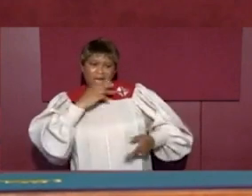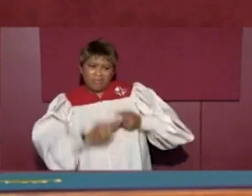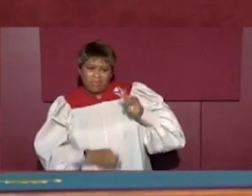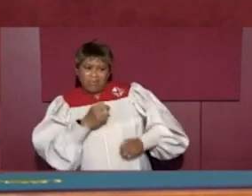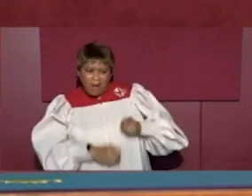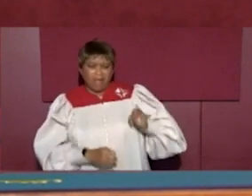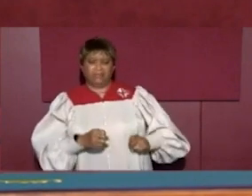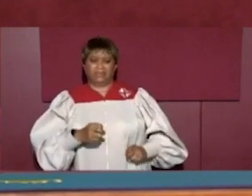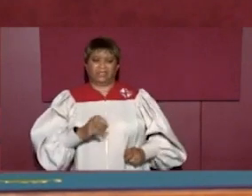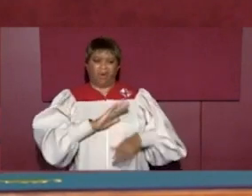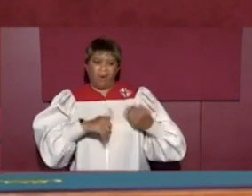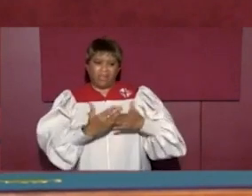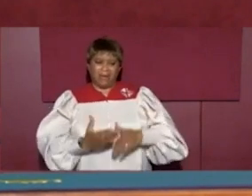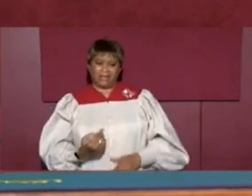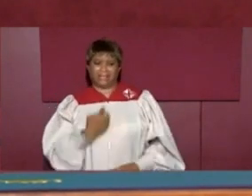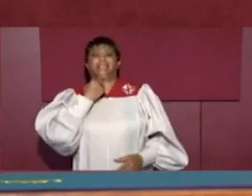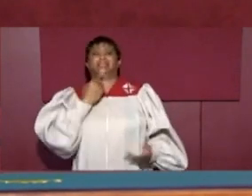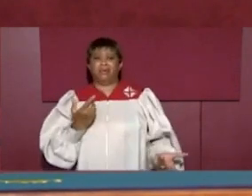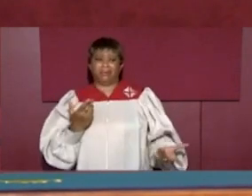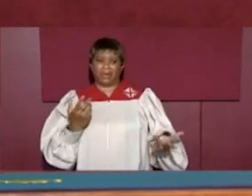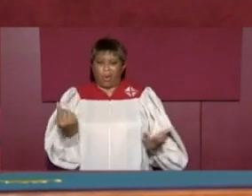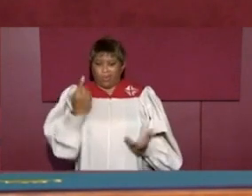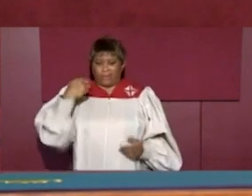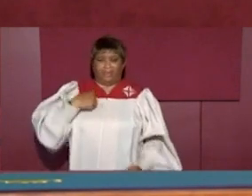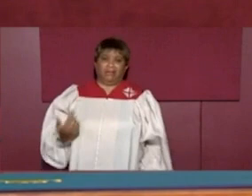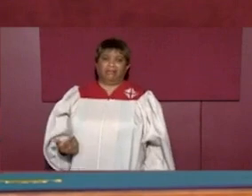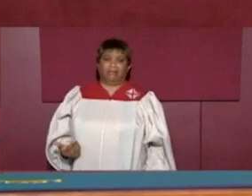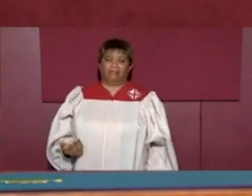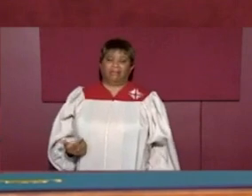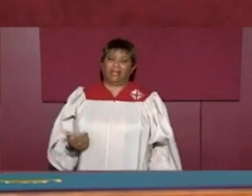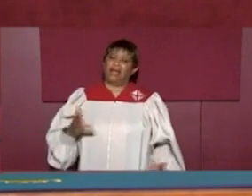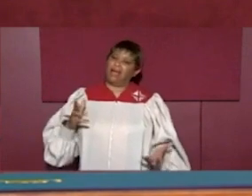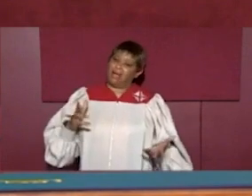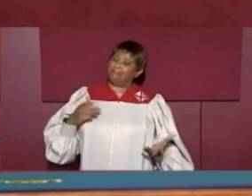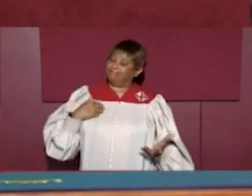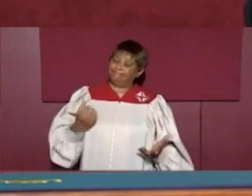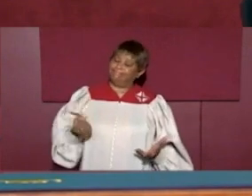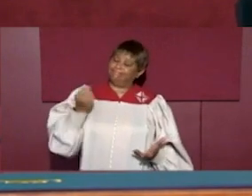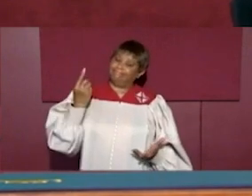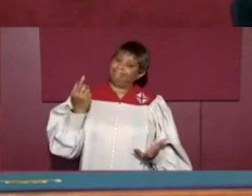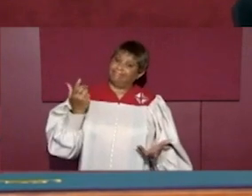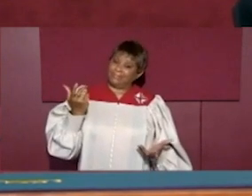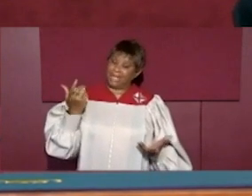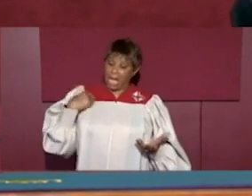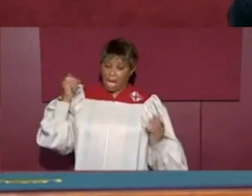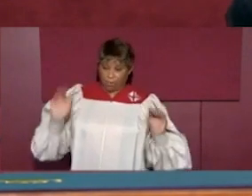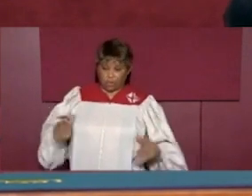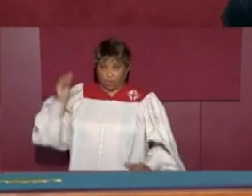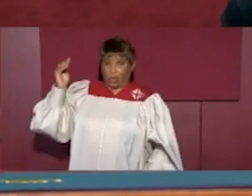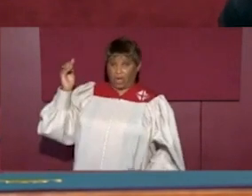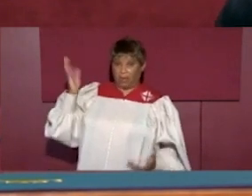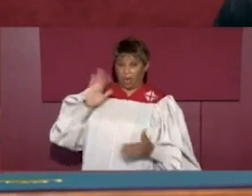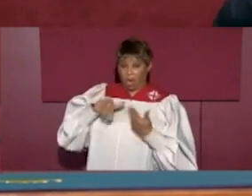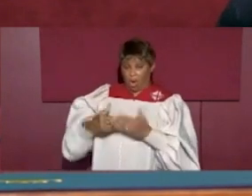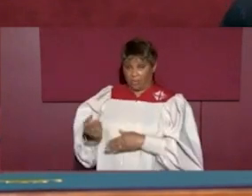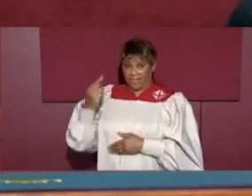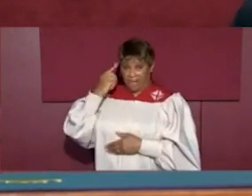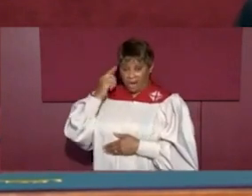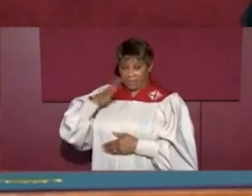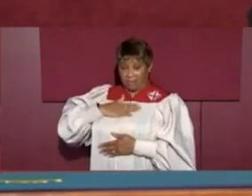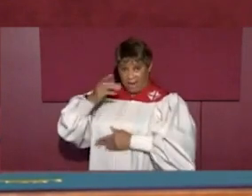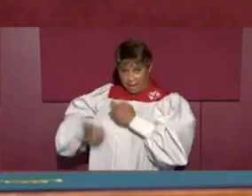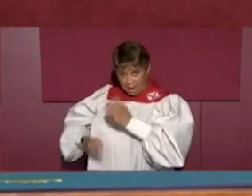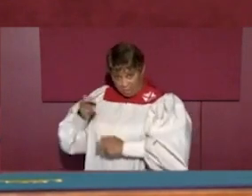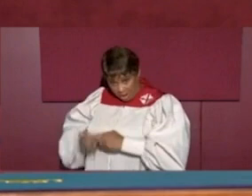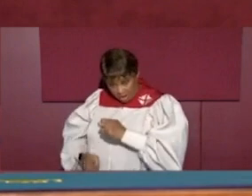problems and all of my disappointments but me. Now, what I didn't realize was when I was growing up, all of what I thought were my problems